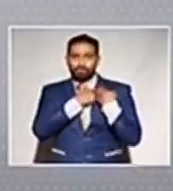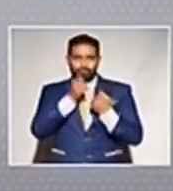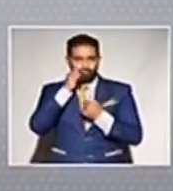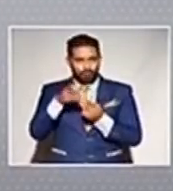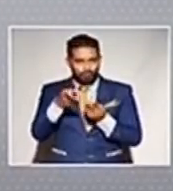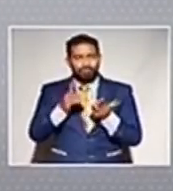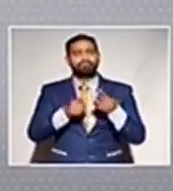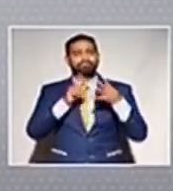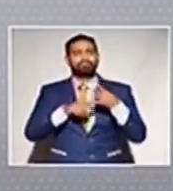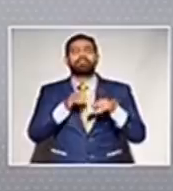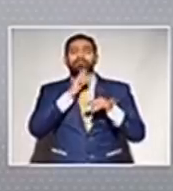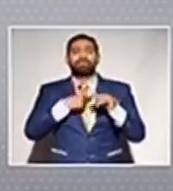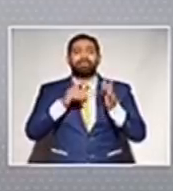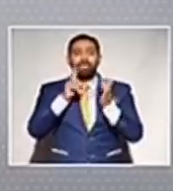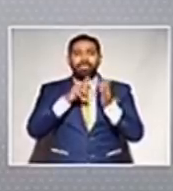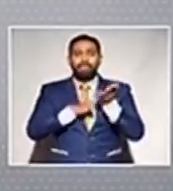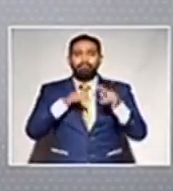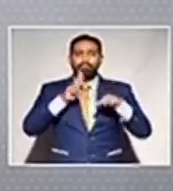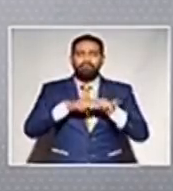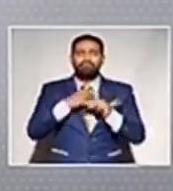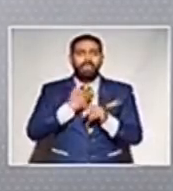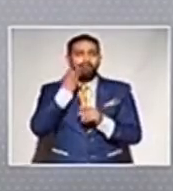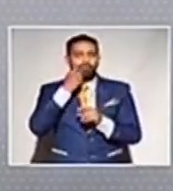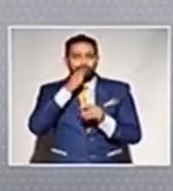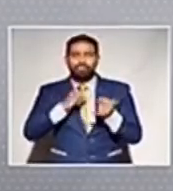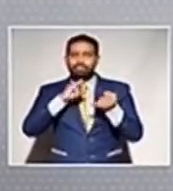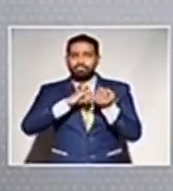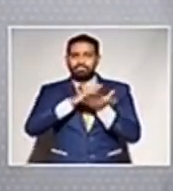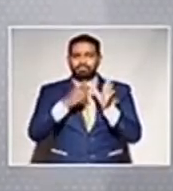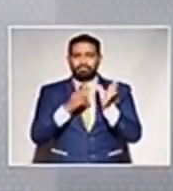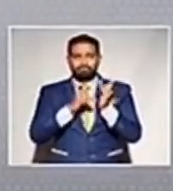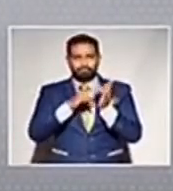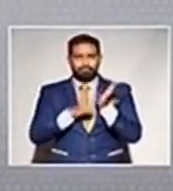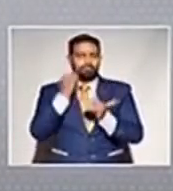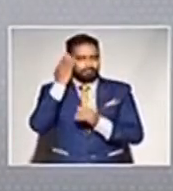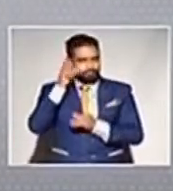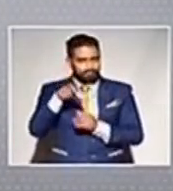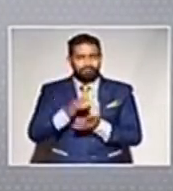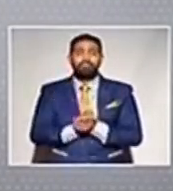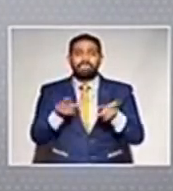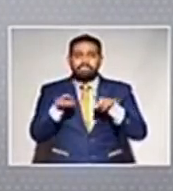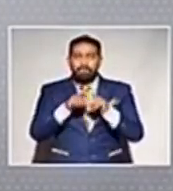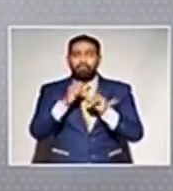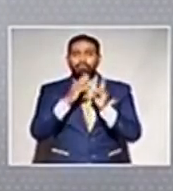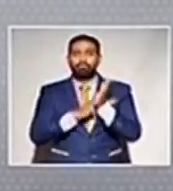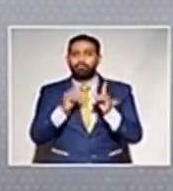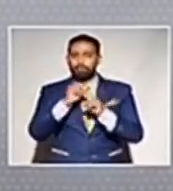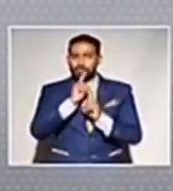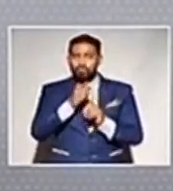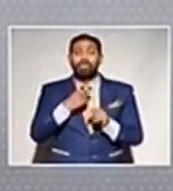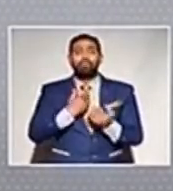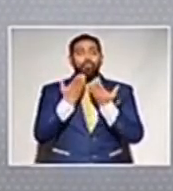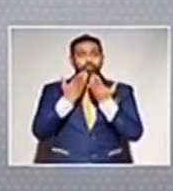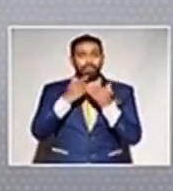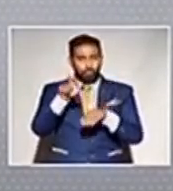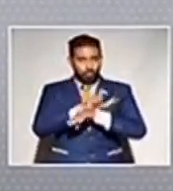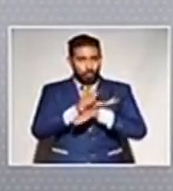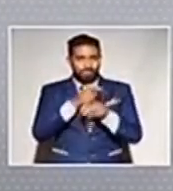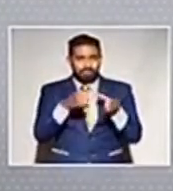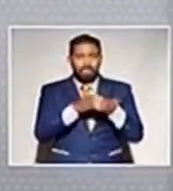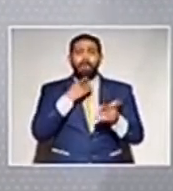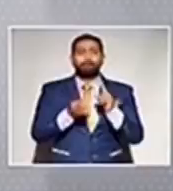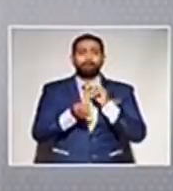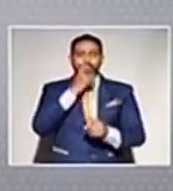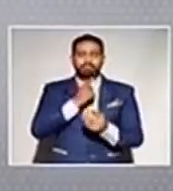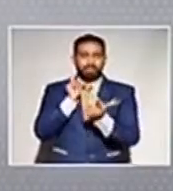Department, Dr. Shamini Kure. According to the PMD release, the members of the advisory team who met the President discussed key issues,